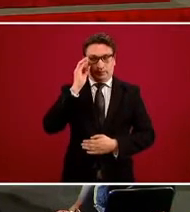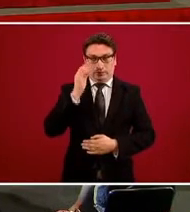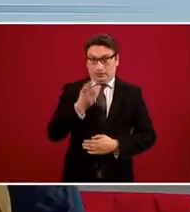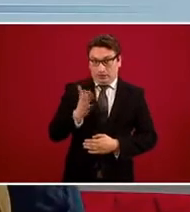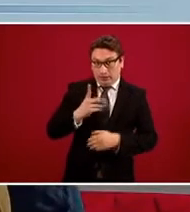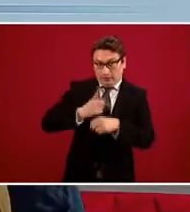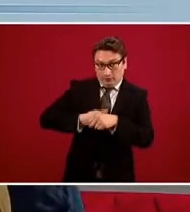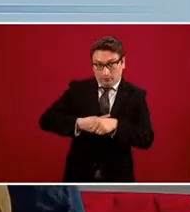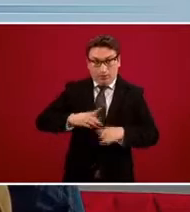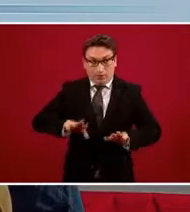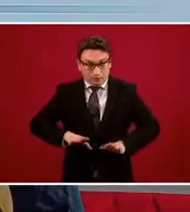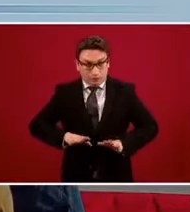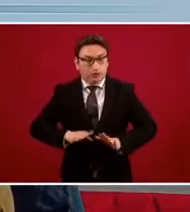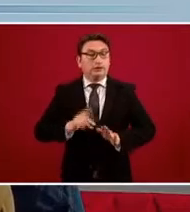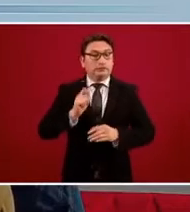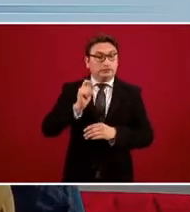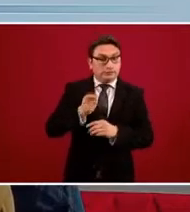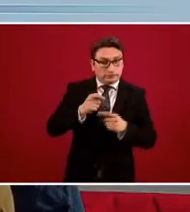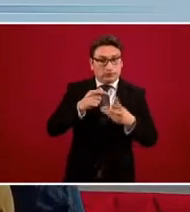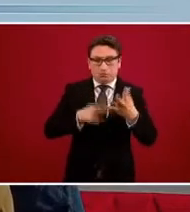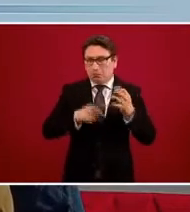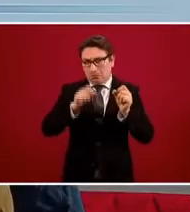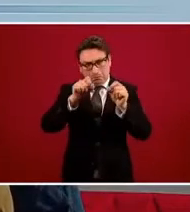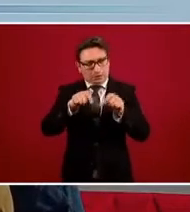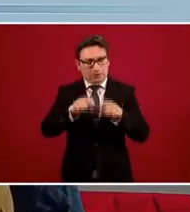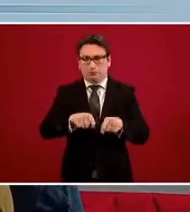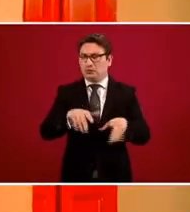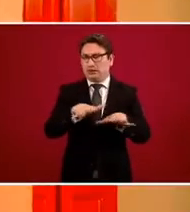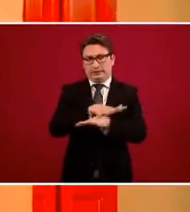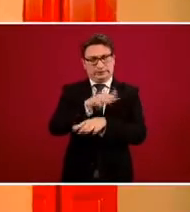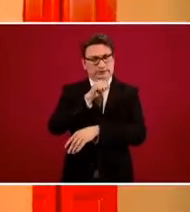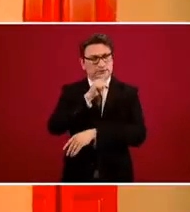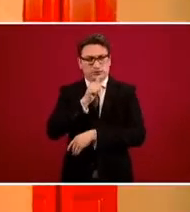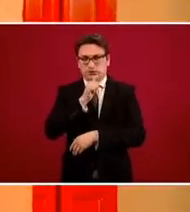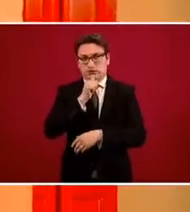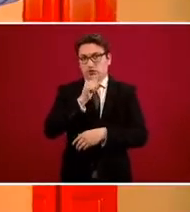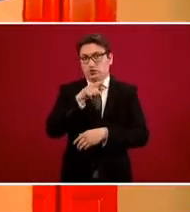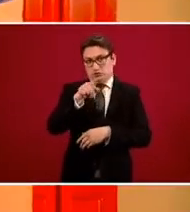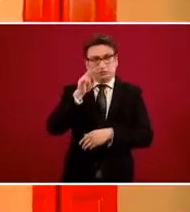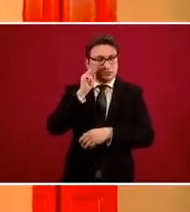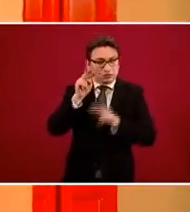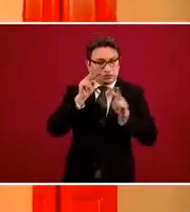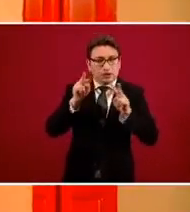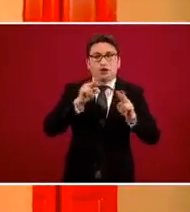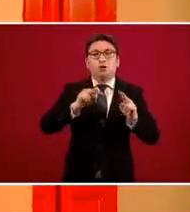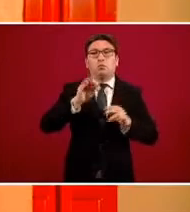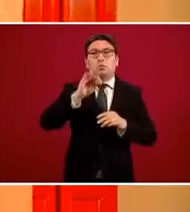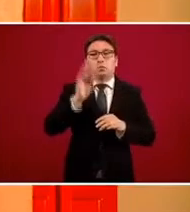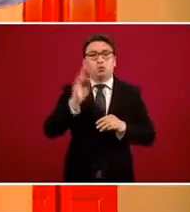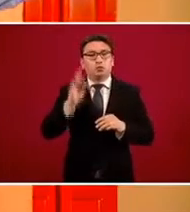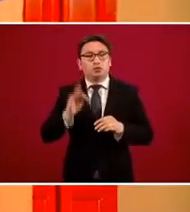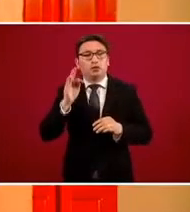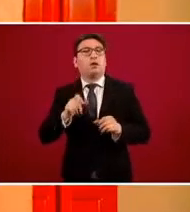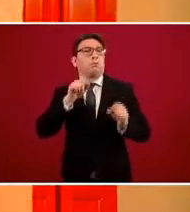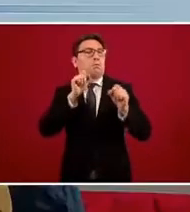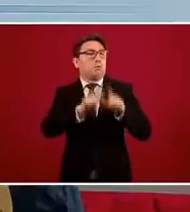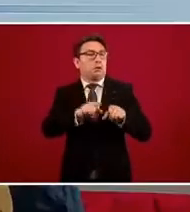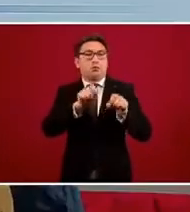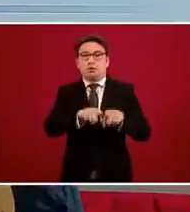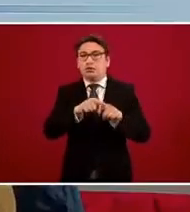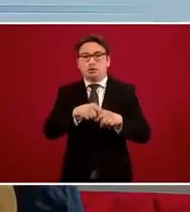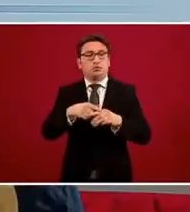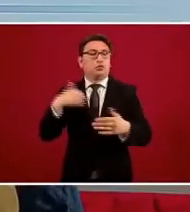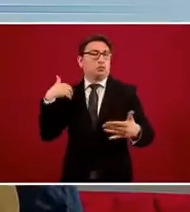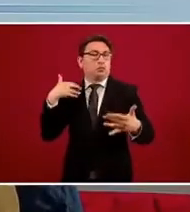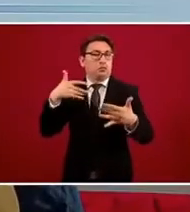Here we have the characteristics of the disease, or the clinical conditions. The comorbidity is the same, it hasn't changed. As we